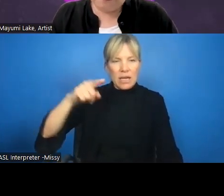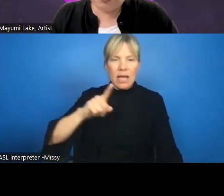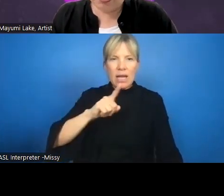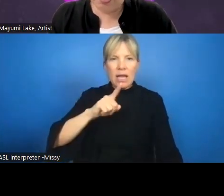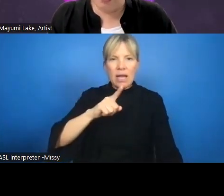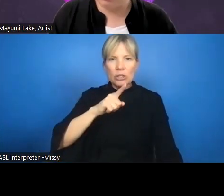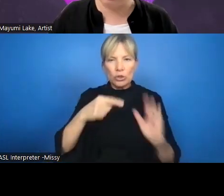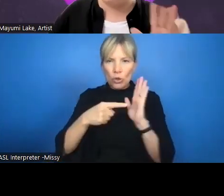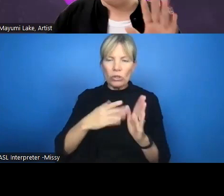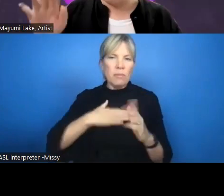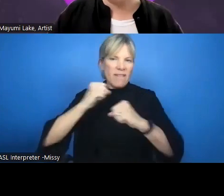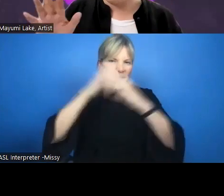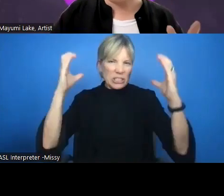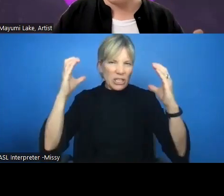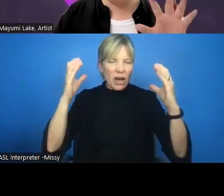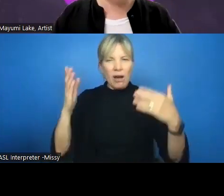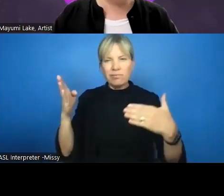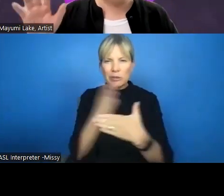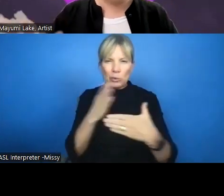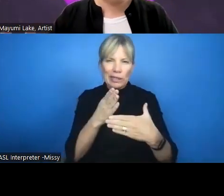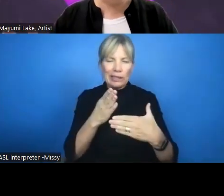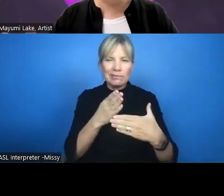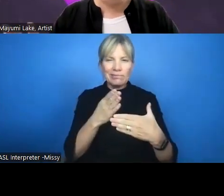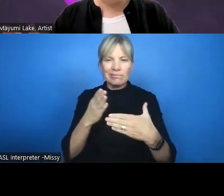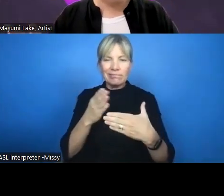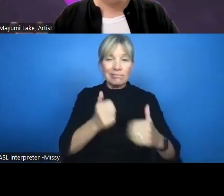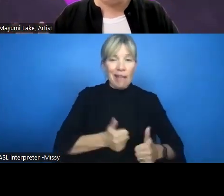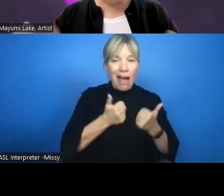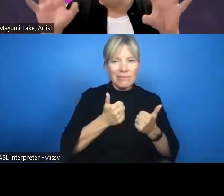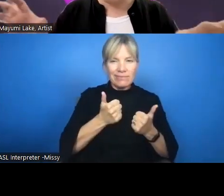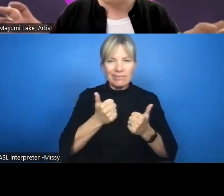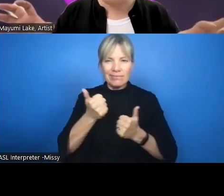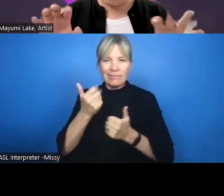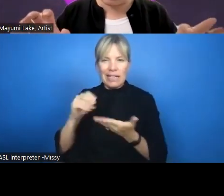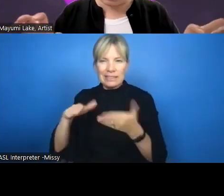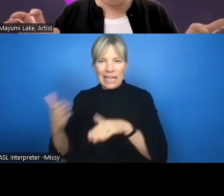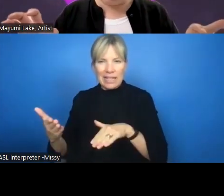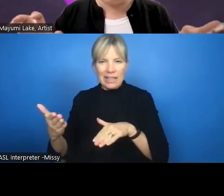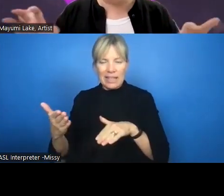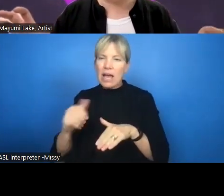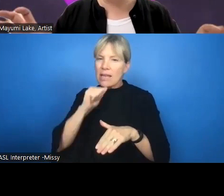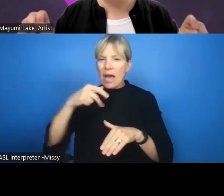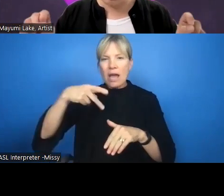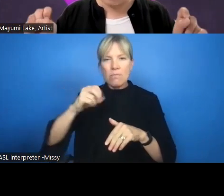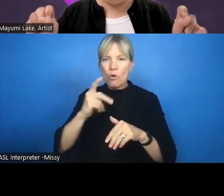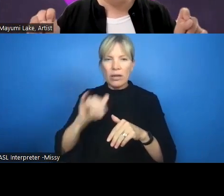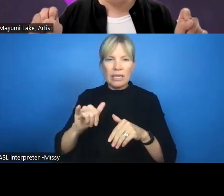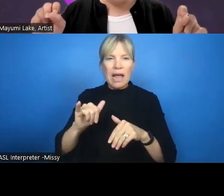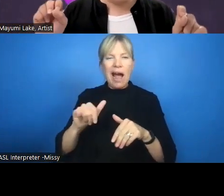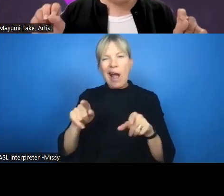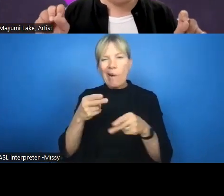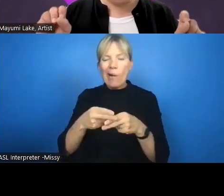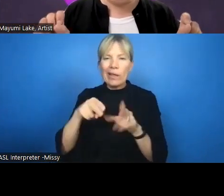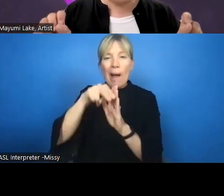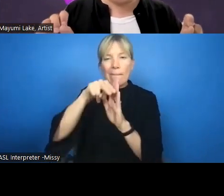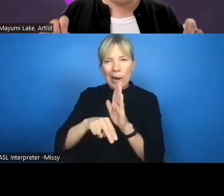shows my vision of a kind of in-between state of life and death, kind of like a not purgatory, but I call it as a birdo.